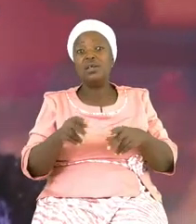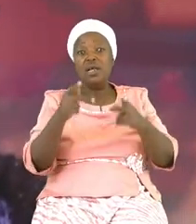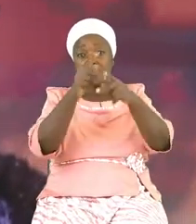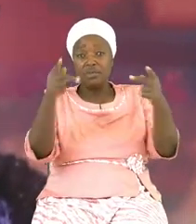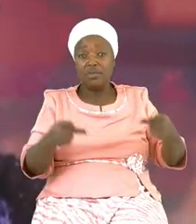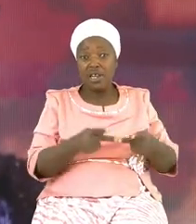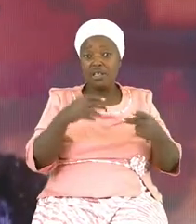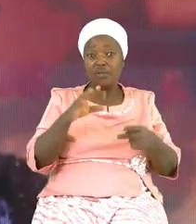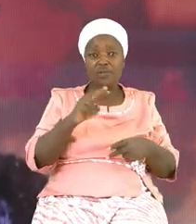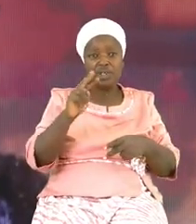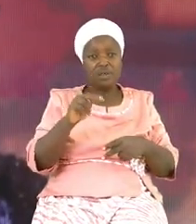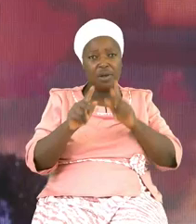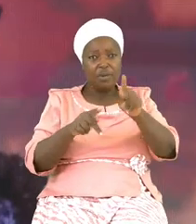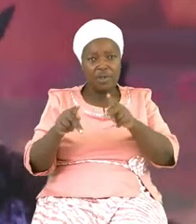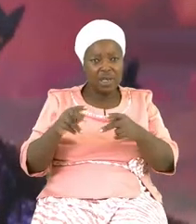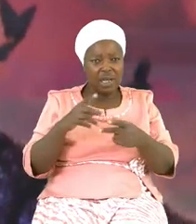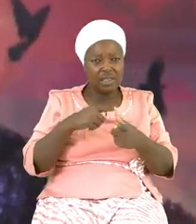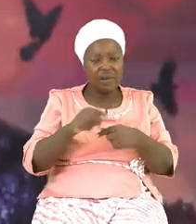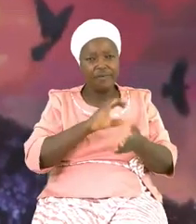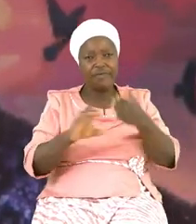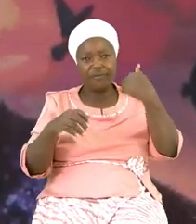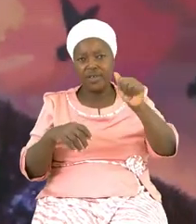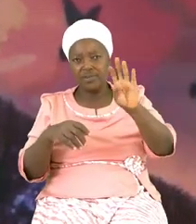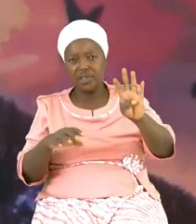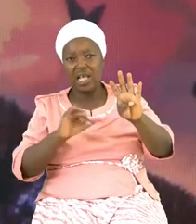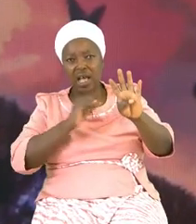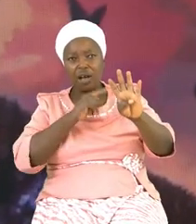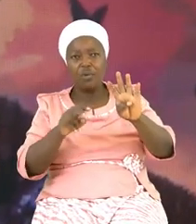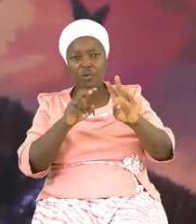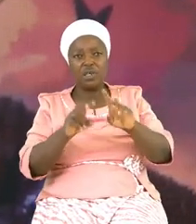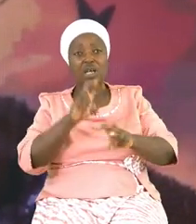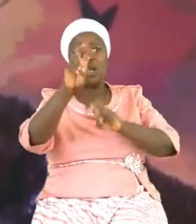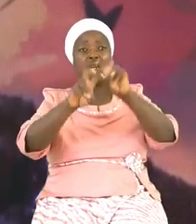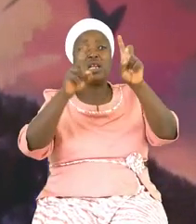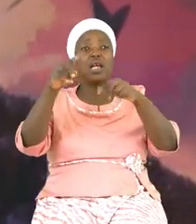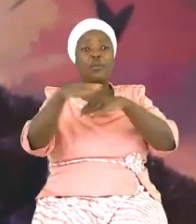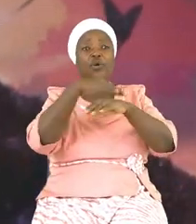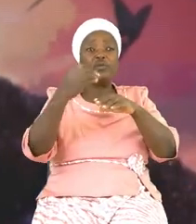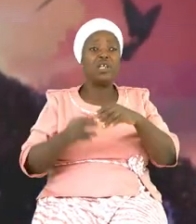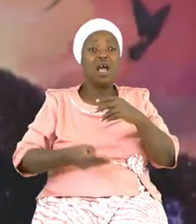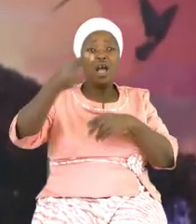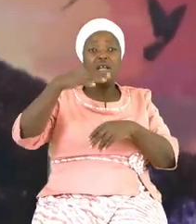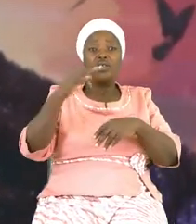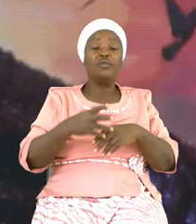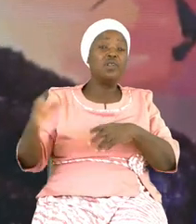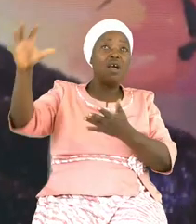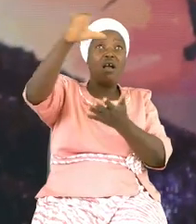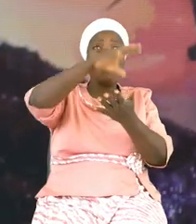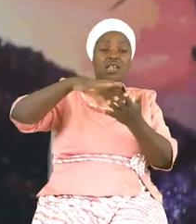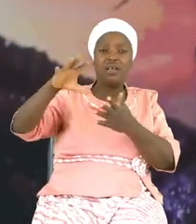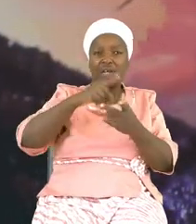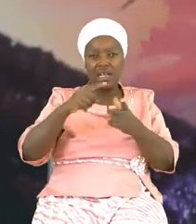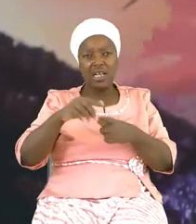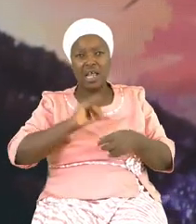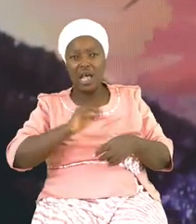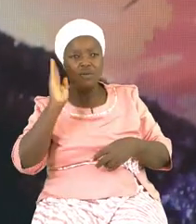verse 14. I will ascend above the heights of the clouds, and I will be like